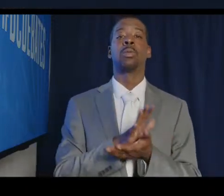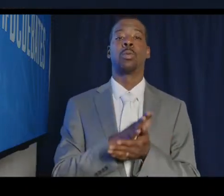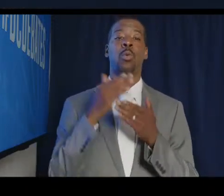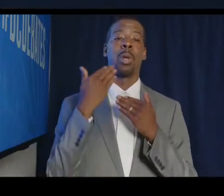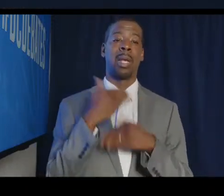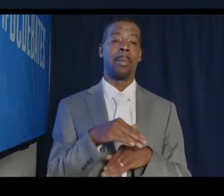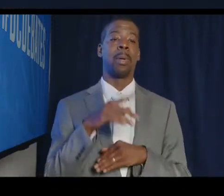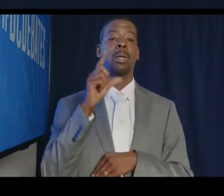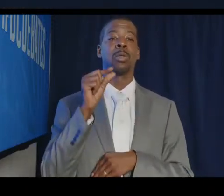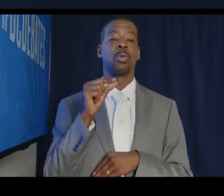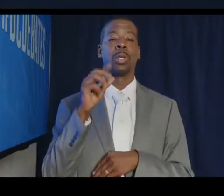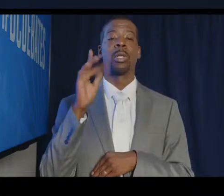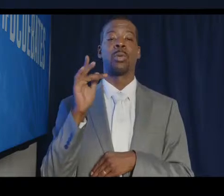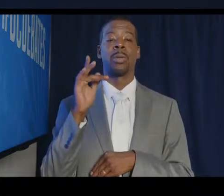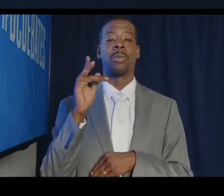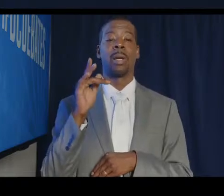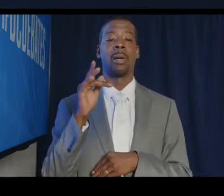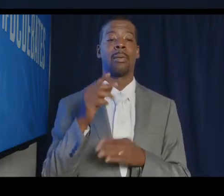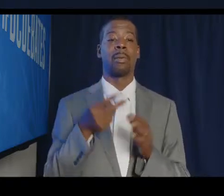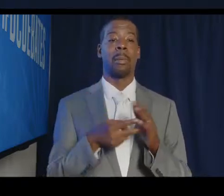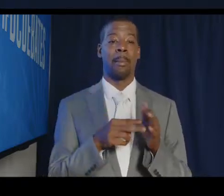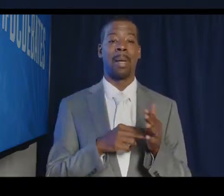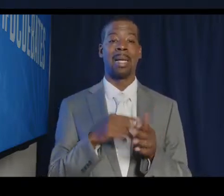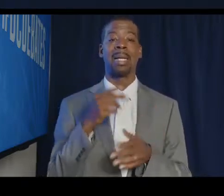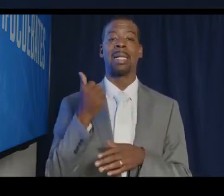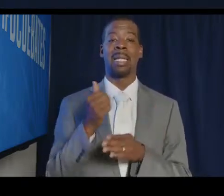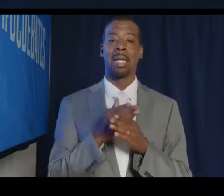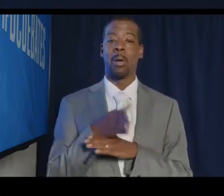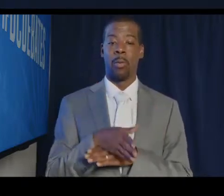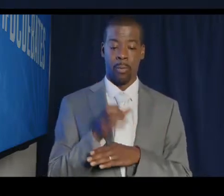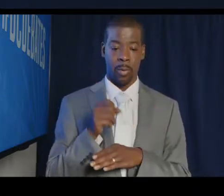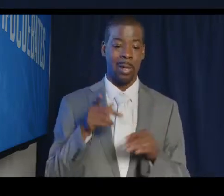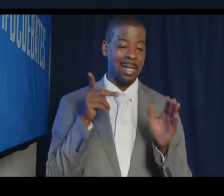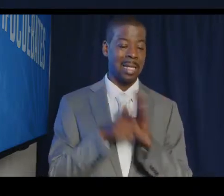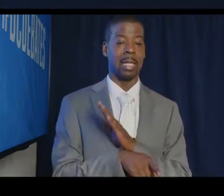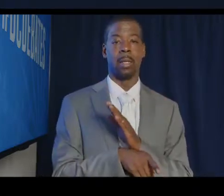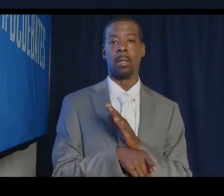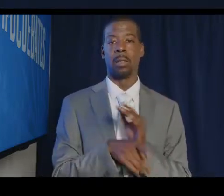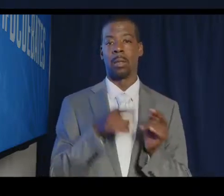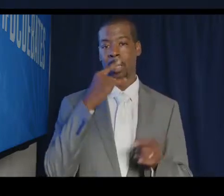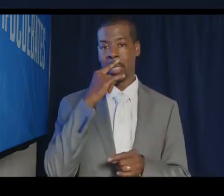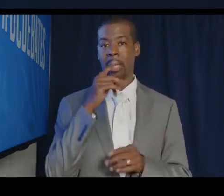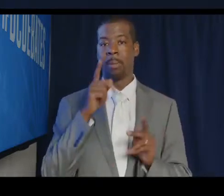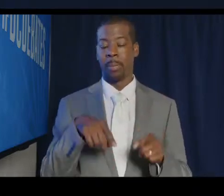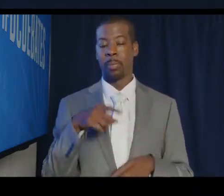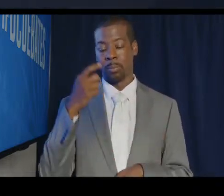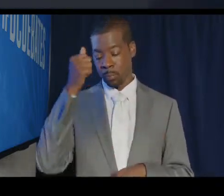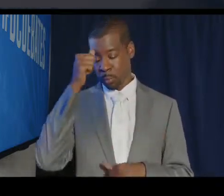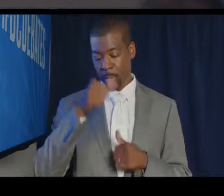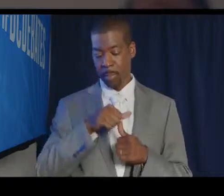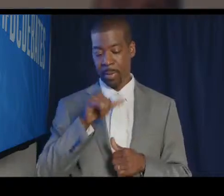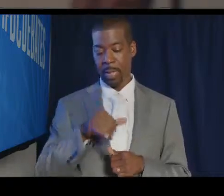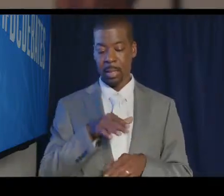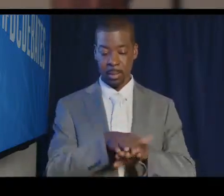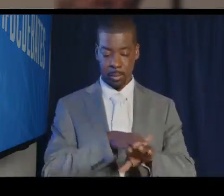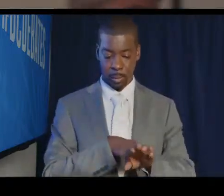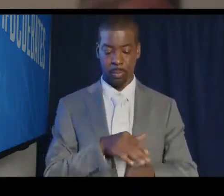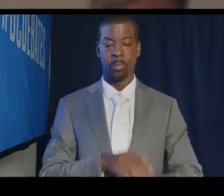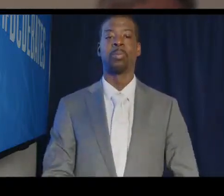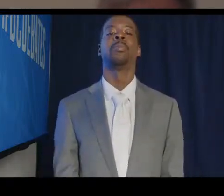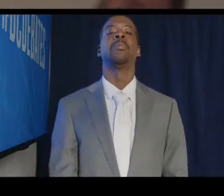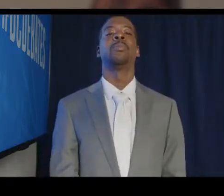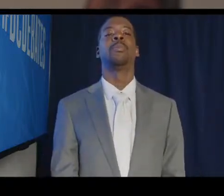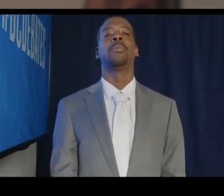or 25 or 15, going 10 over could kill a kid. Absolutely. So people need to be mindful and slow down. Yeah, I agree. I agree with you